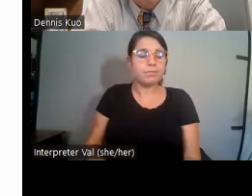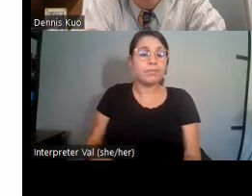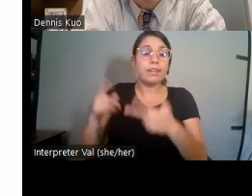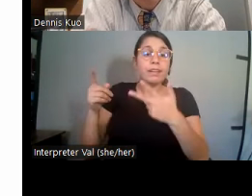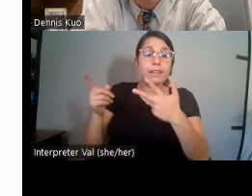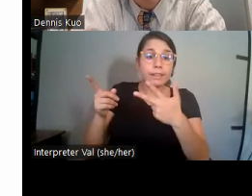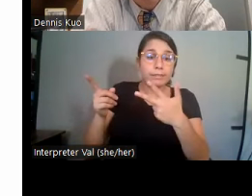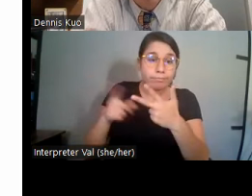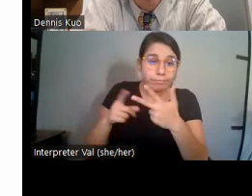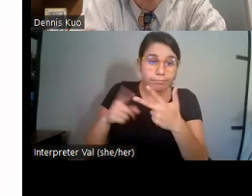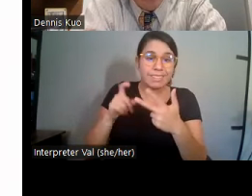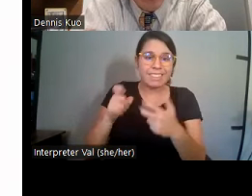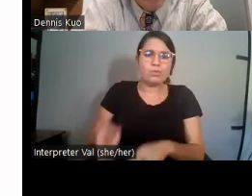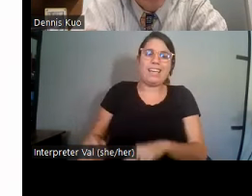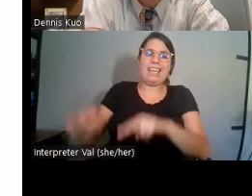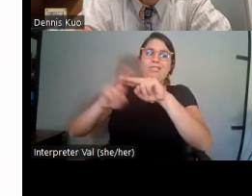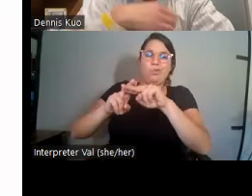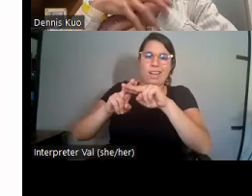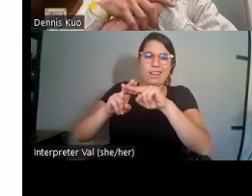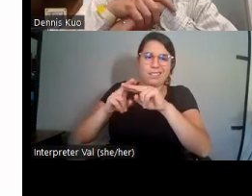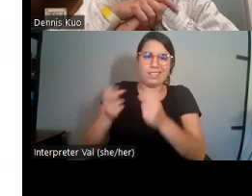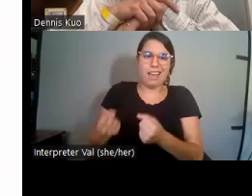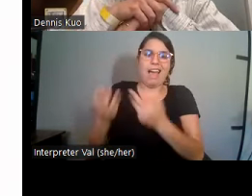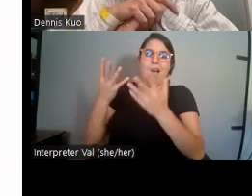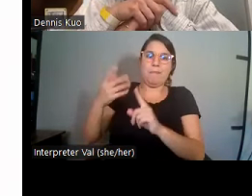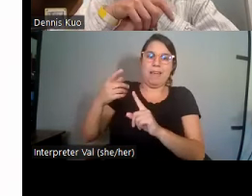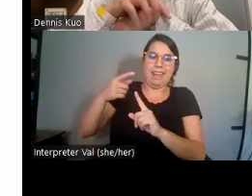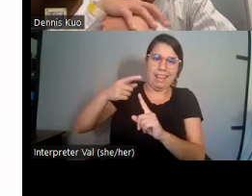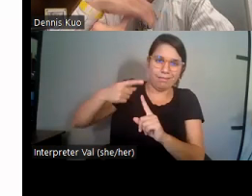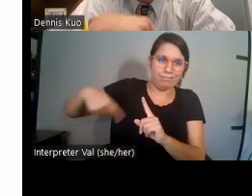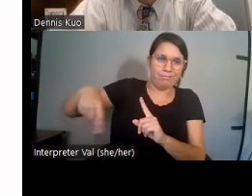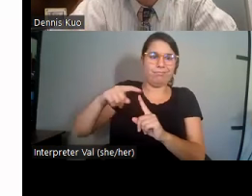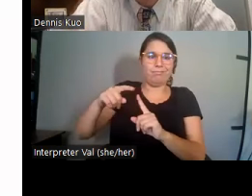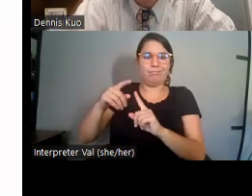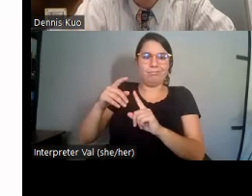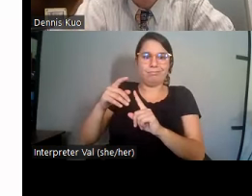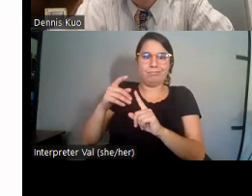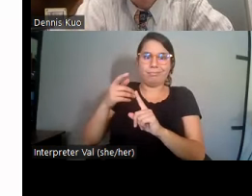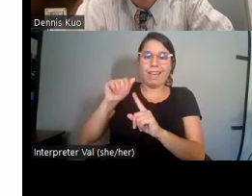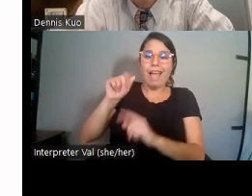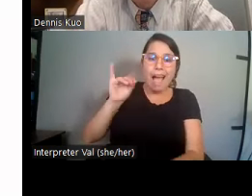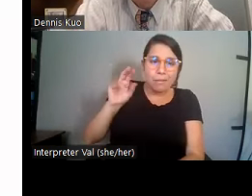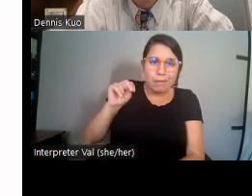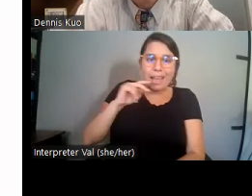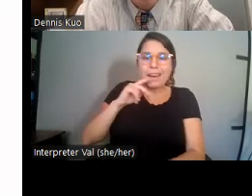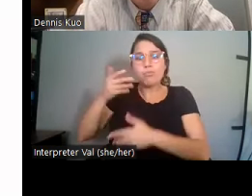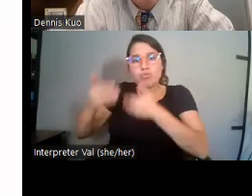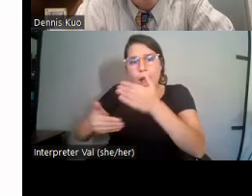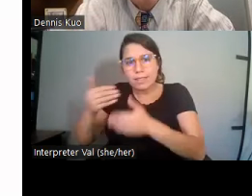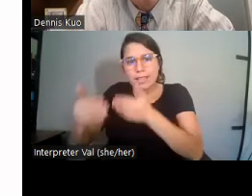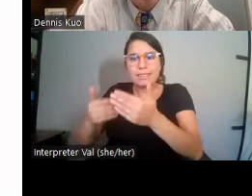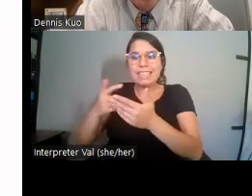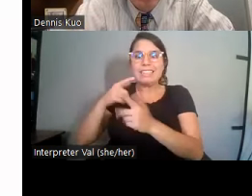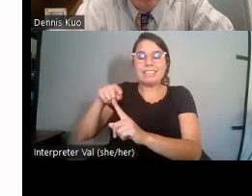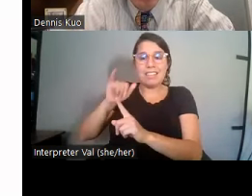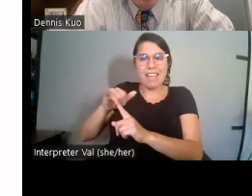needs and their families to access services by addressing administrative and other processes that hinder access.